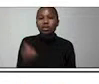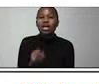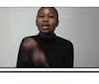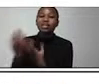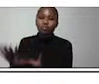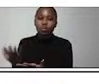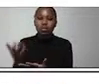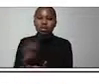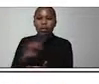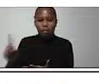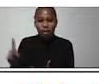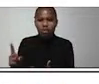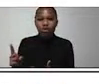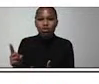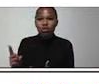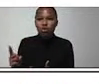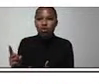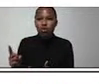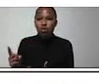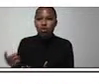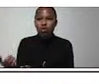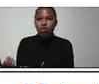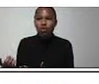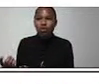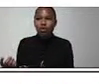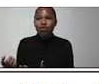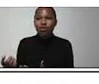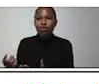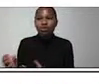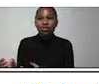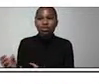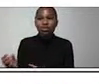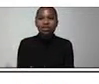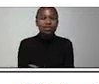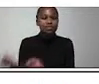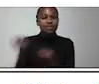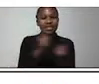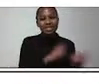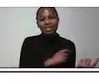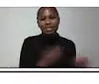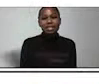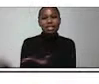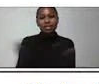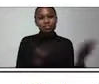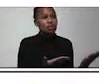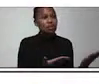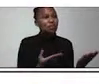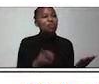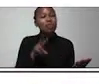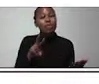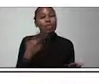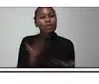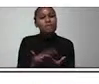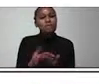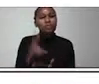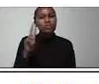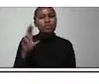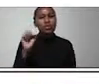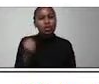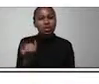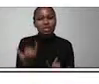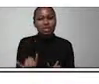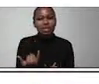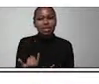about imports. We do actually import chicken from the US. That is actually now to supplement